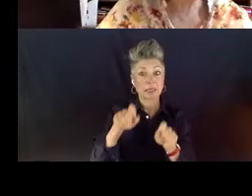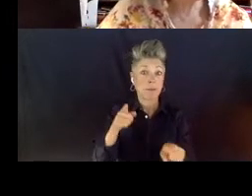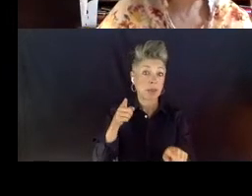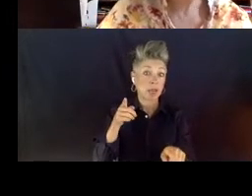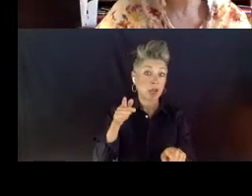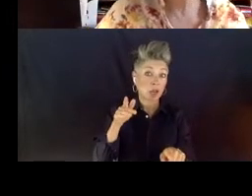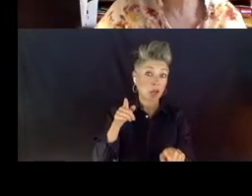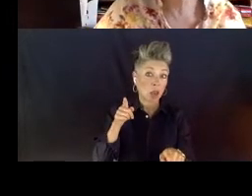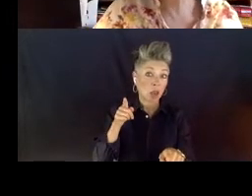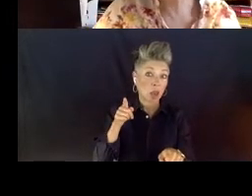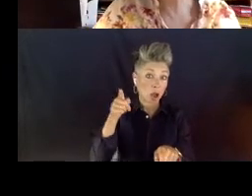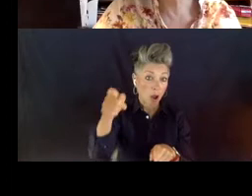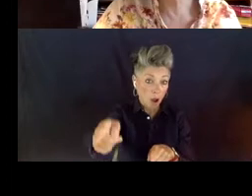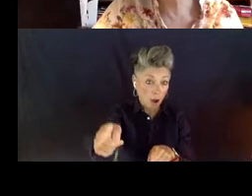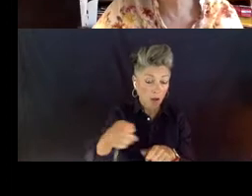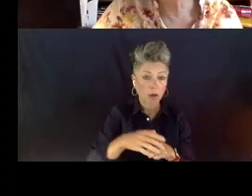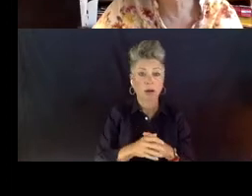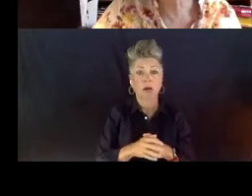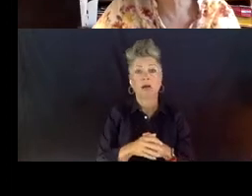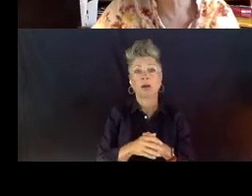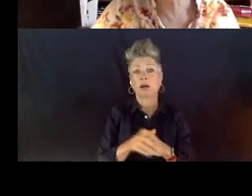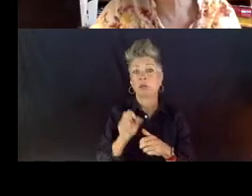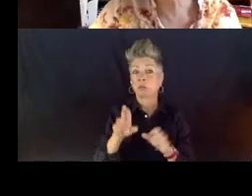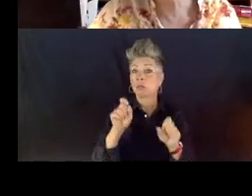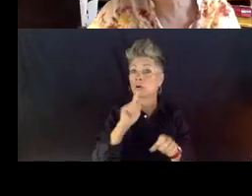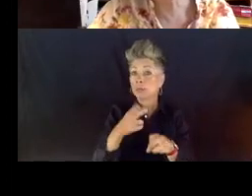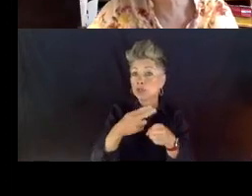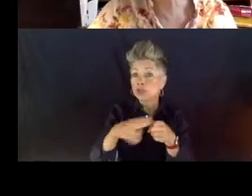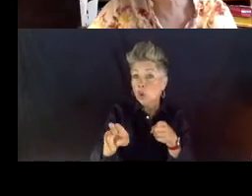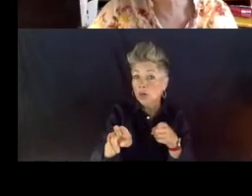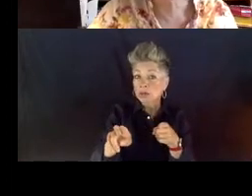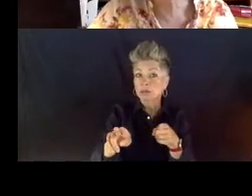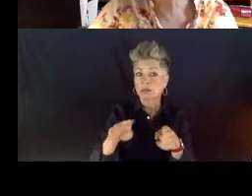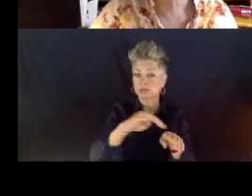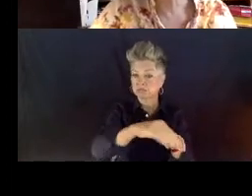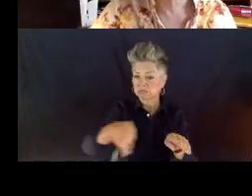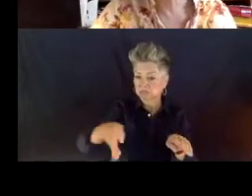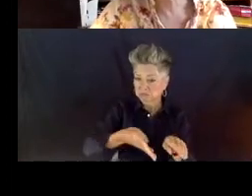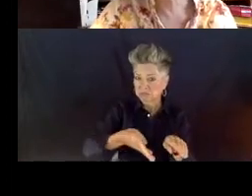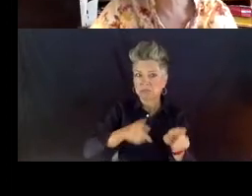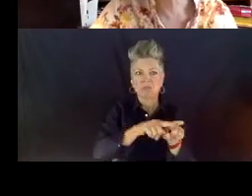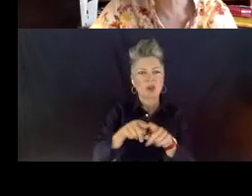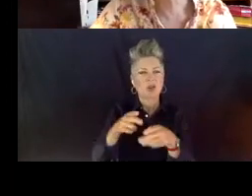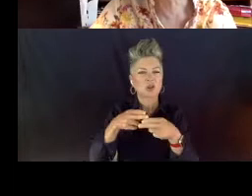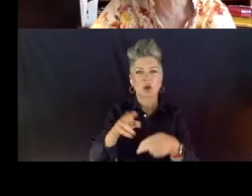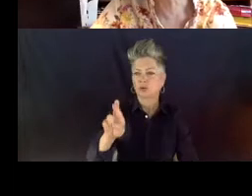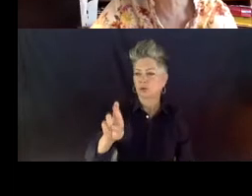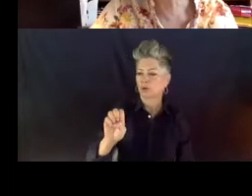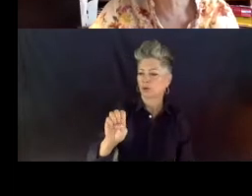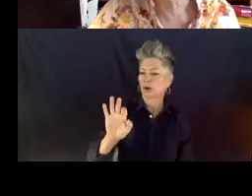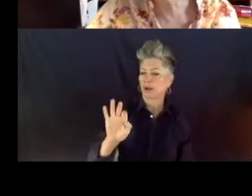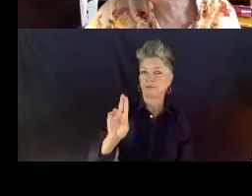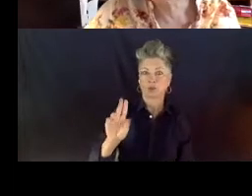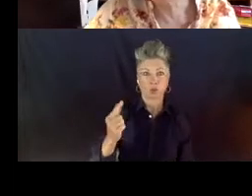medians, or could be shorter medians, what they're called also refuge places for